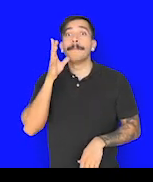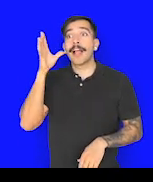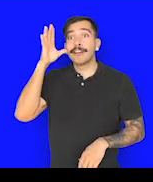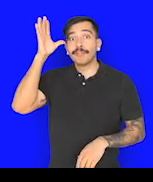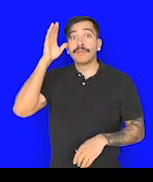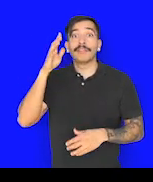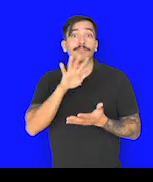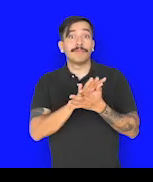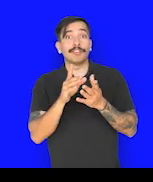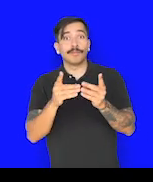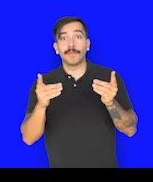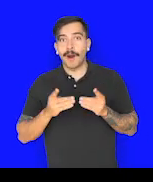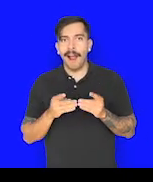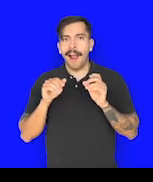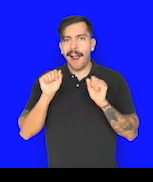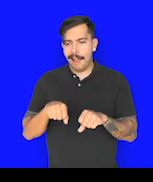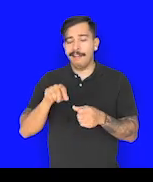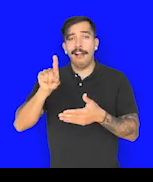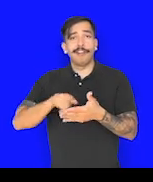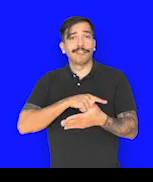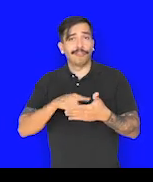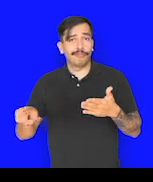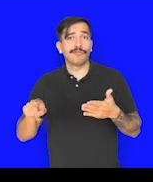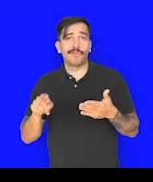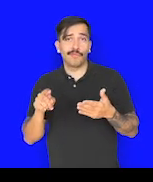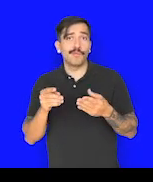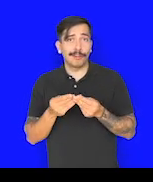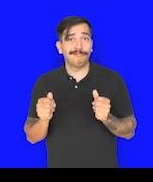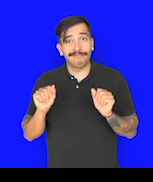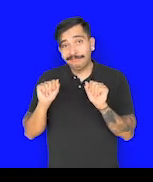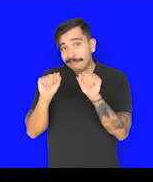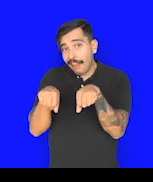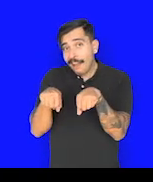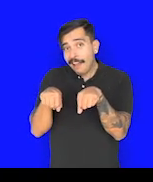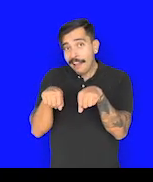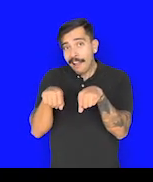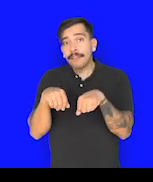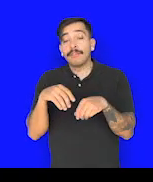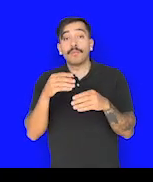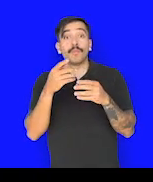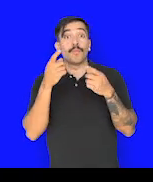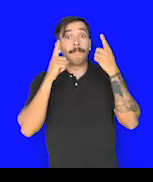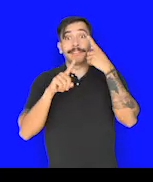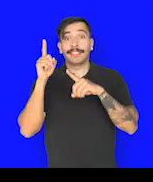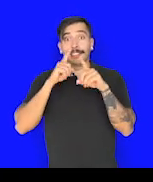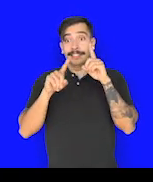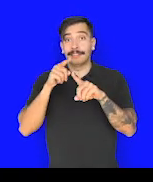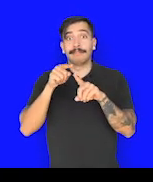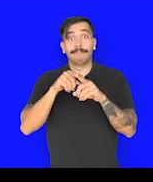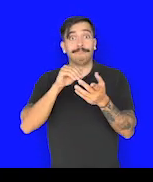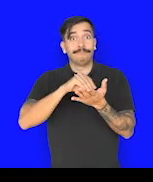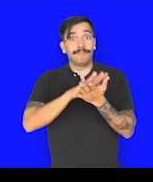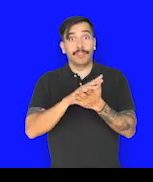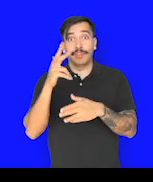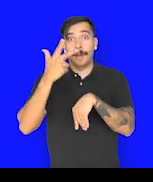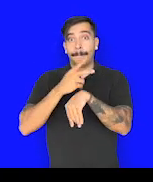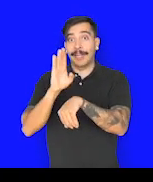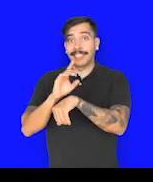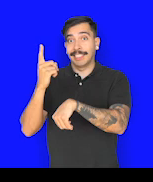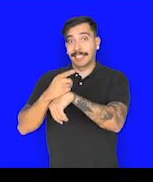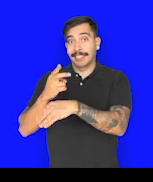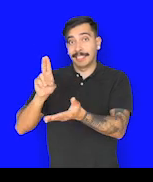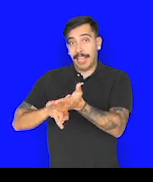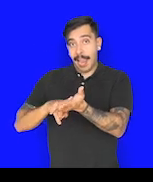school districts may, however, cancel a resolution agreement within 3 business days after the agreement is